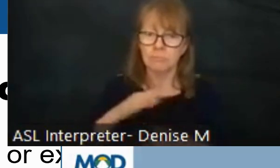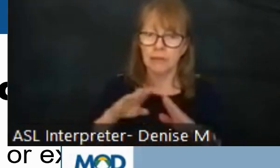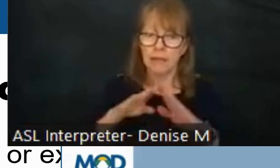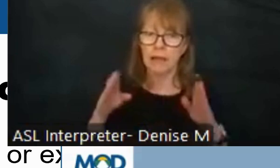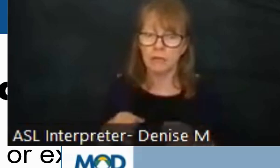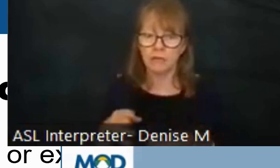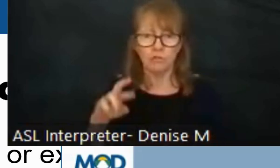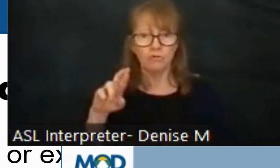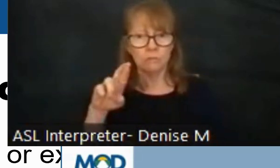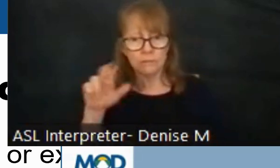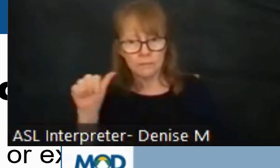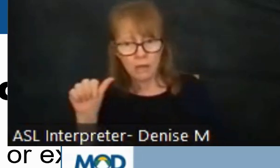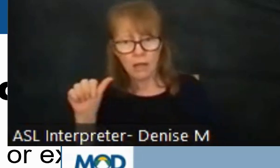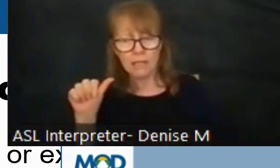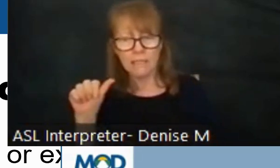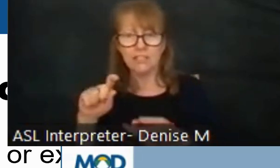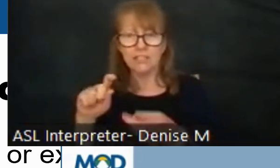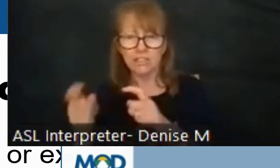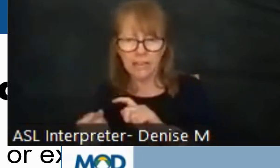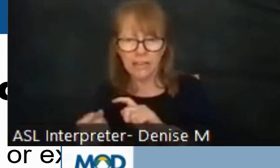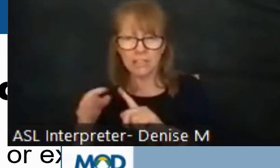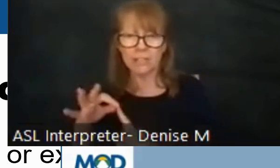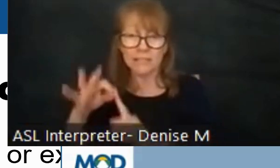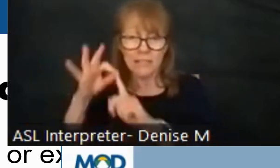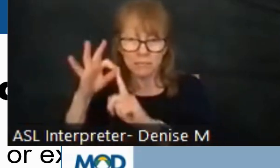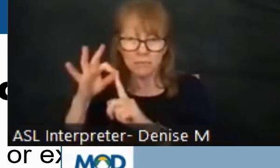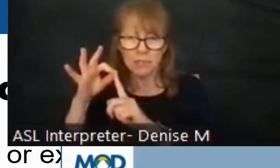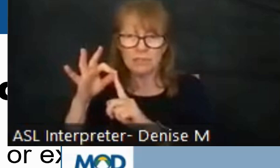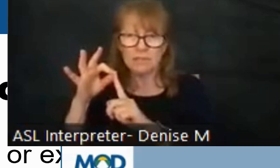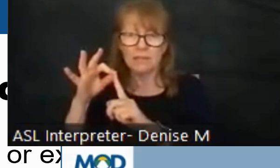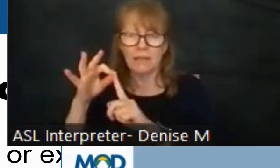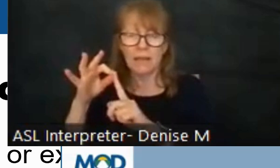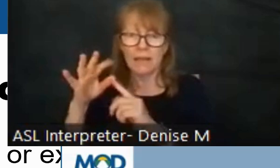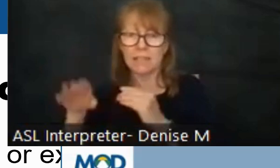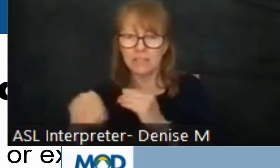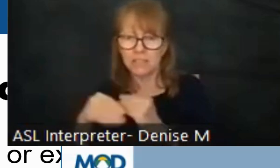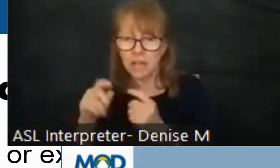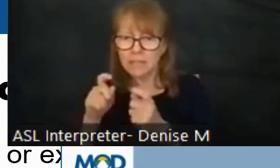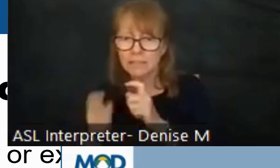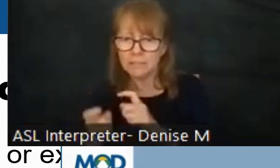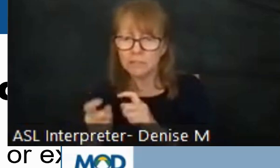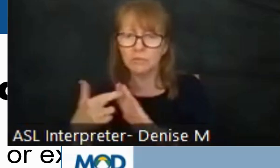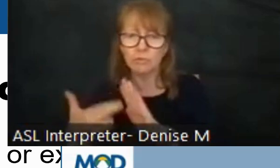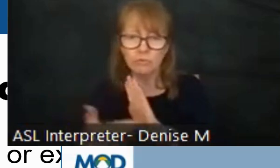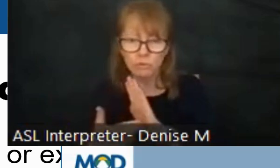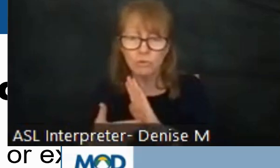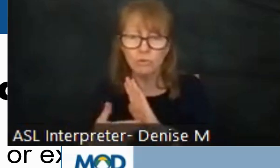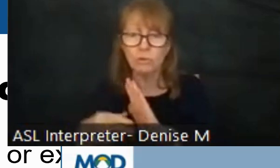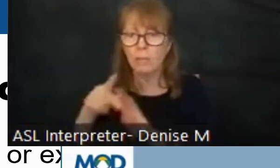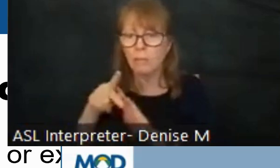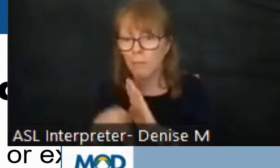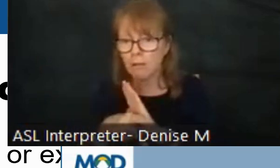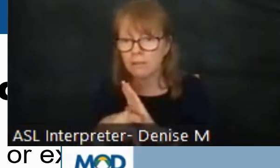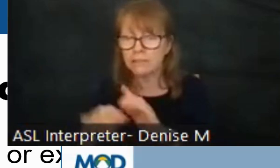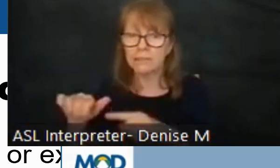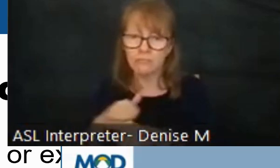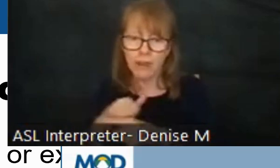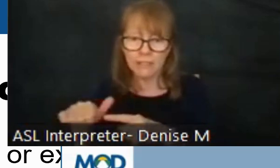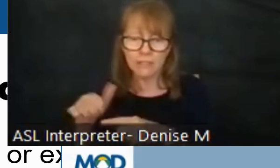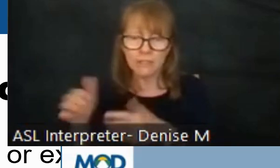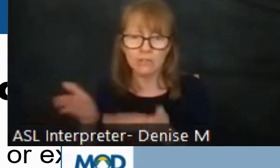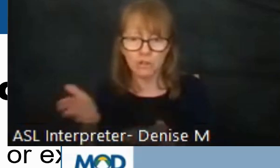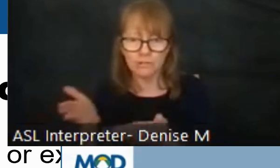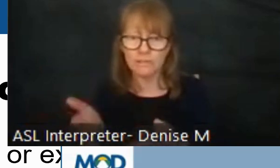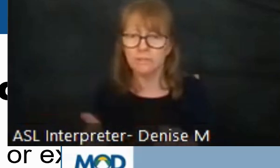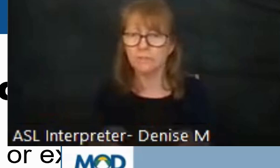a change or an exception or an adjustment to a rule, a policy, a practice, or a service, while a reasonable modification